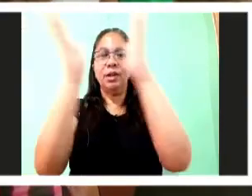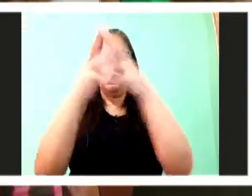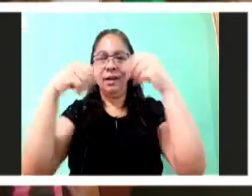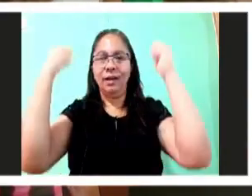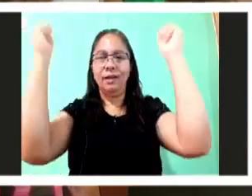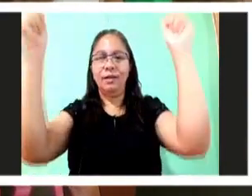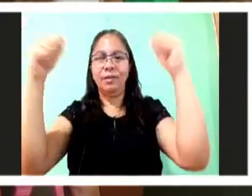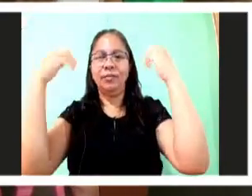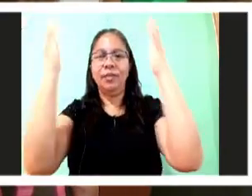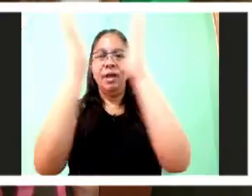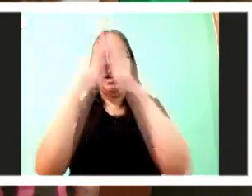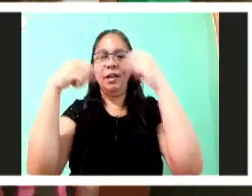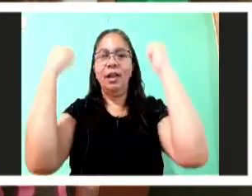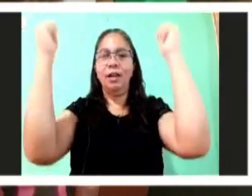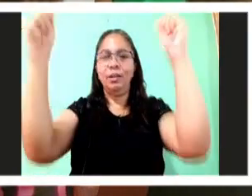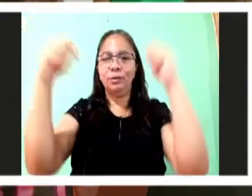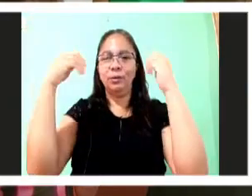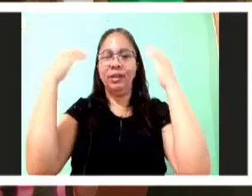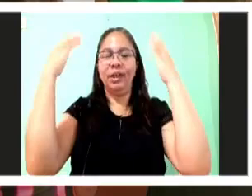hallelujah,